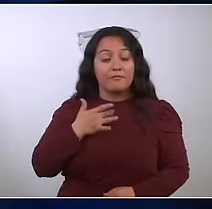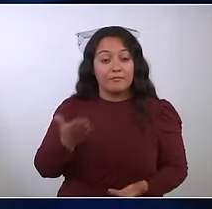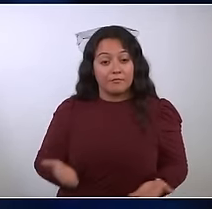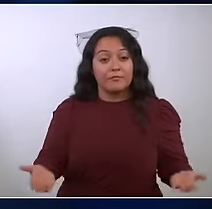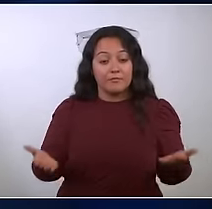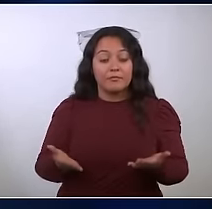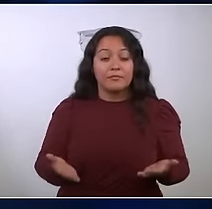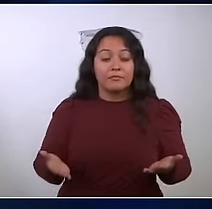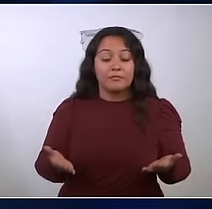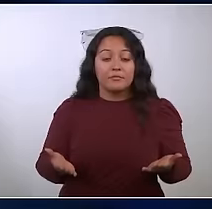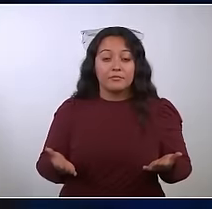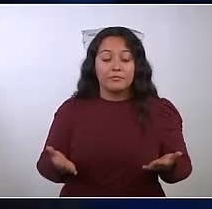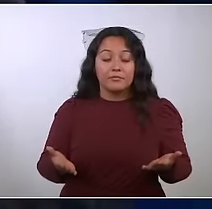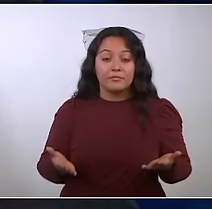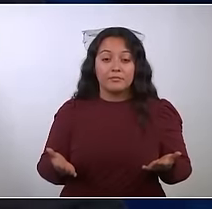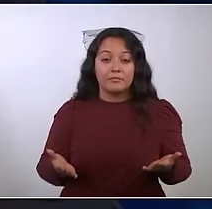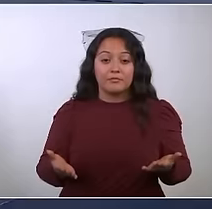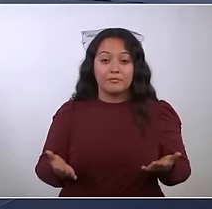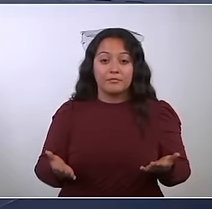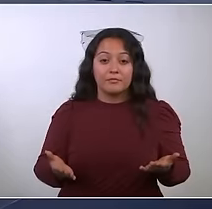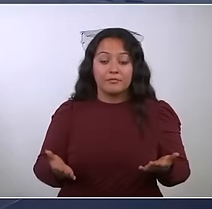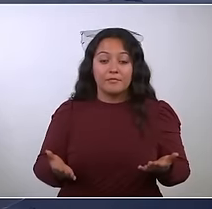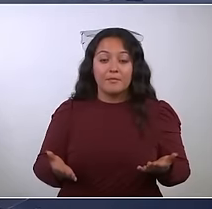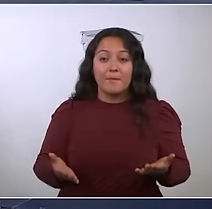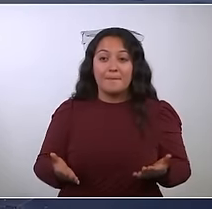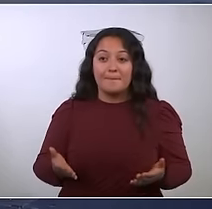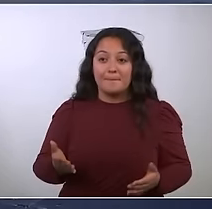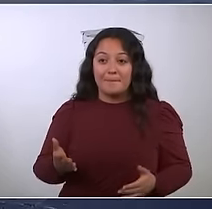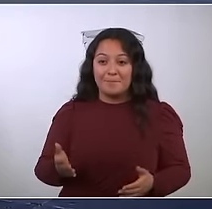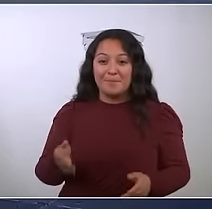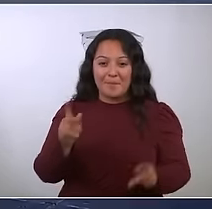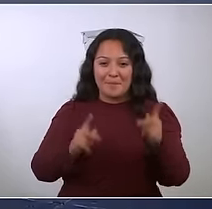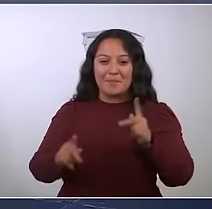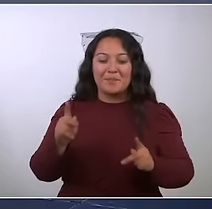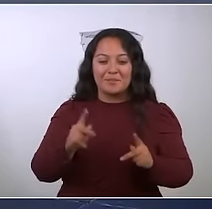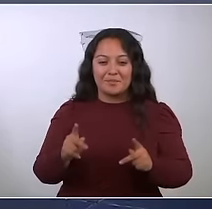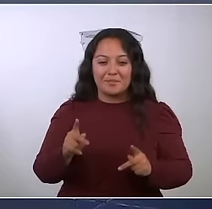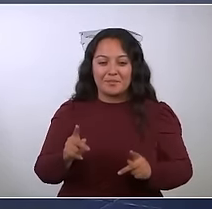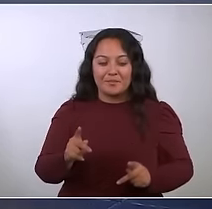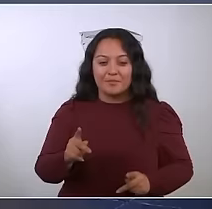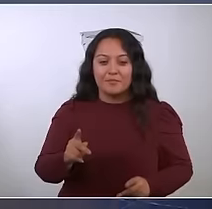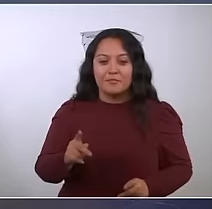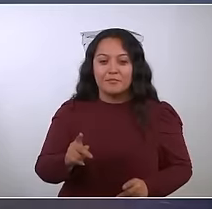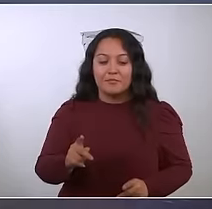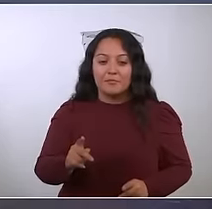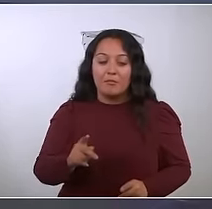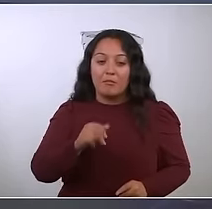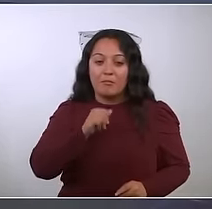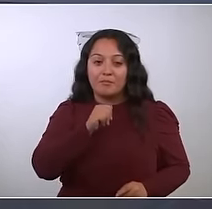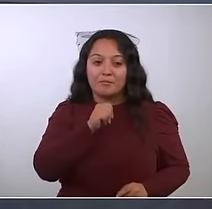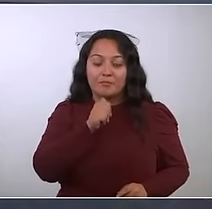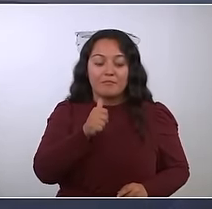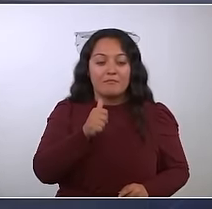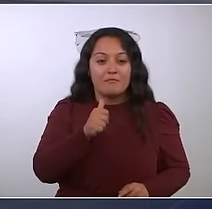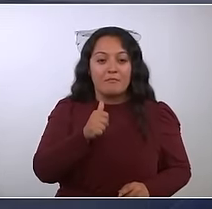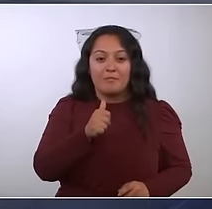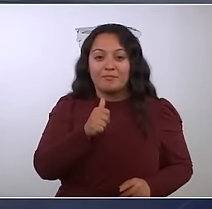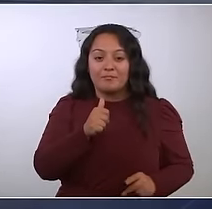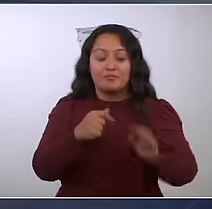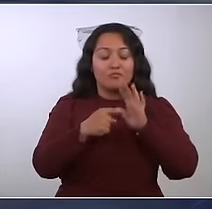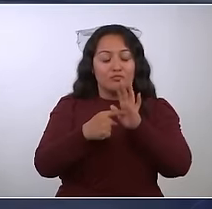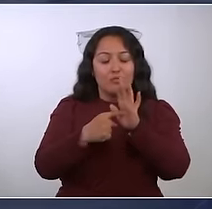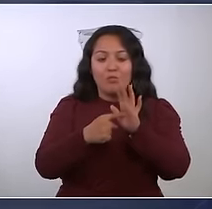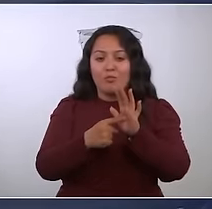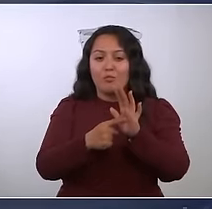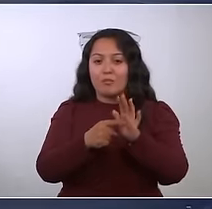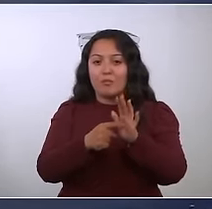in this place, ya está un poquito serio. You're a little too serious. Si me dejan, voy a moverme para este if lado. If you allow me, I'm gonna turn this Vamos way. Vamos a